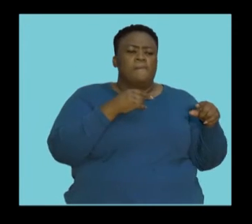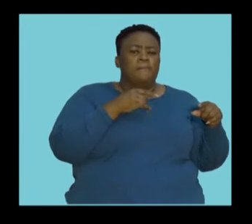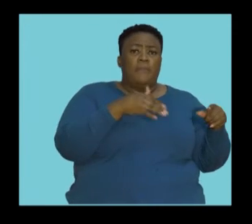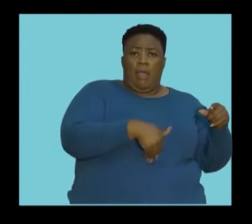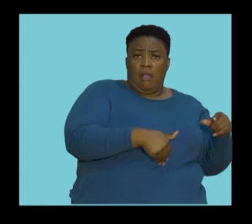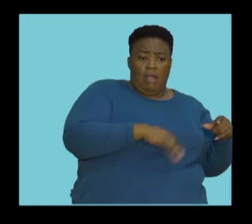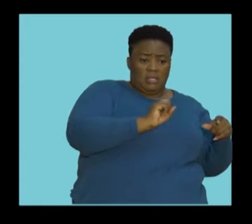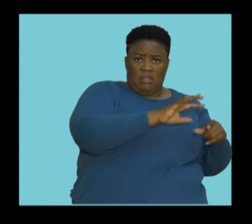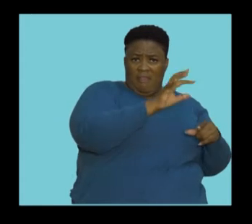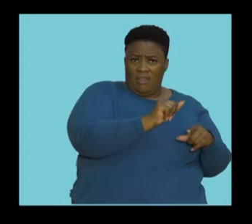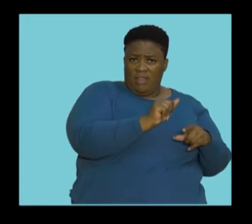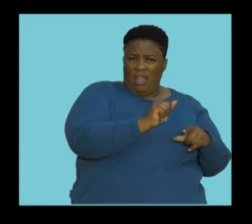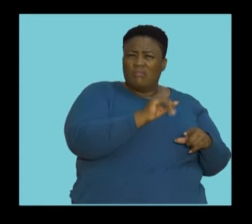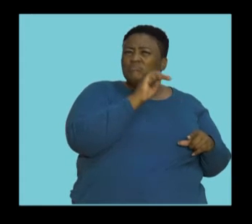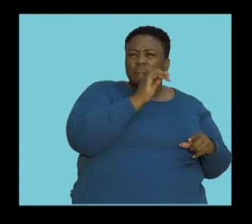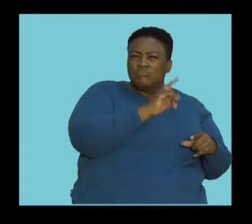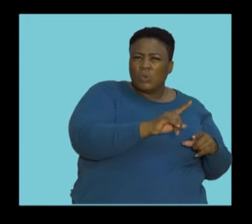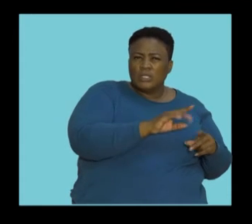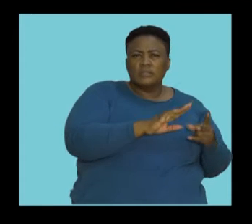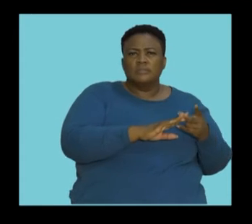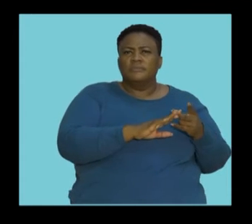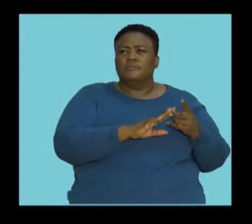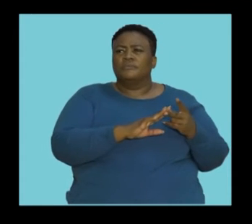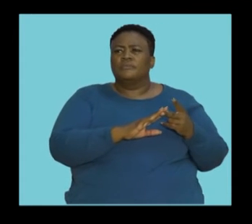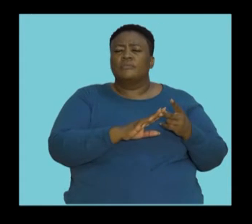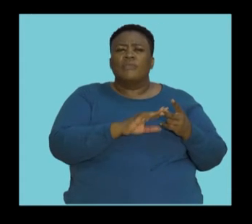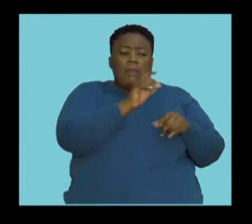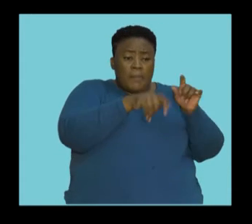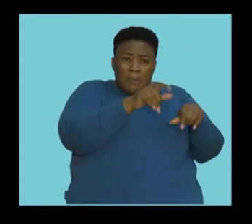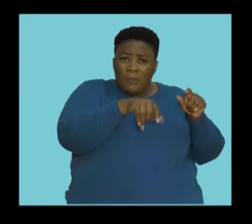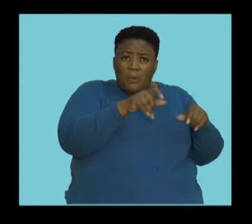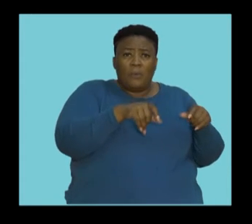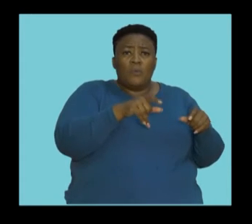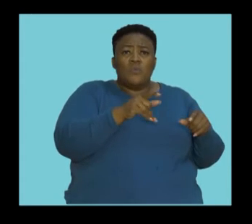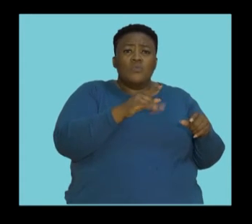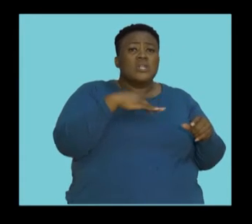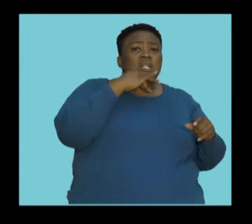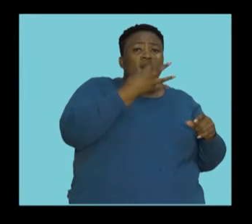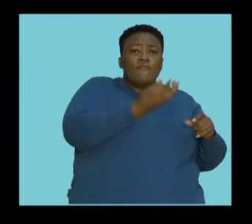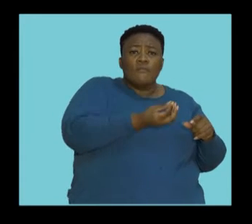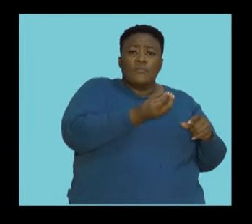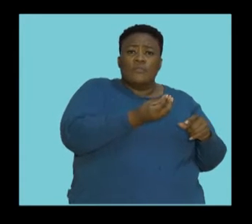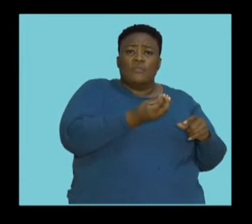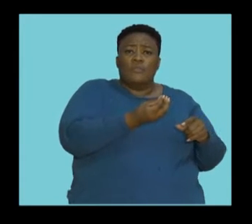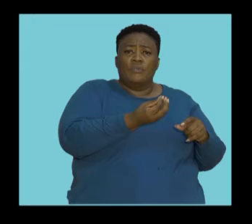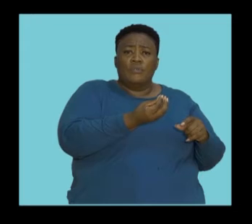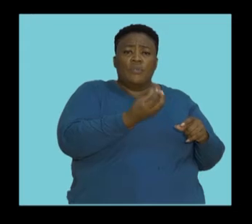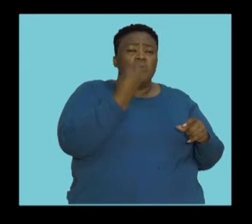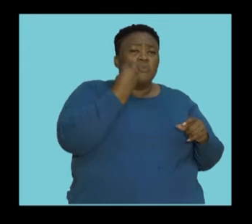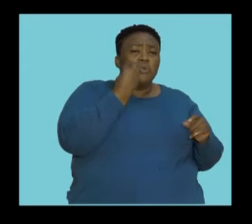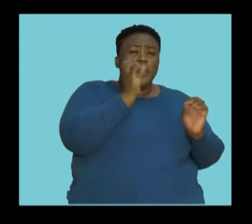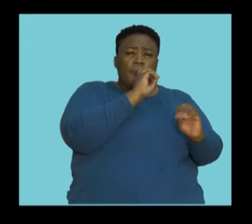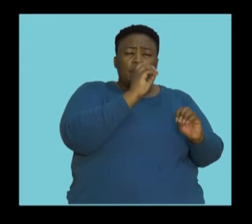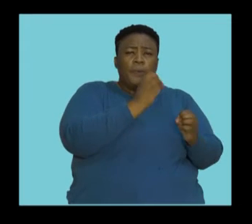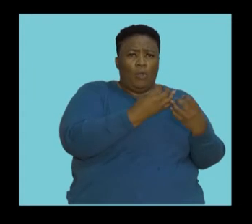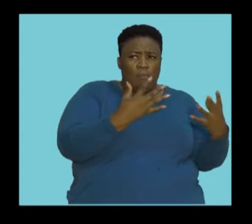hunger in South Africa and what is the ratio of people that are actually facing food insecurity. We're going to look at levels of